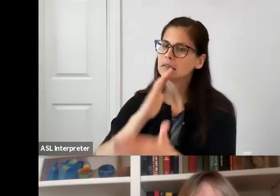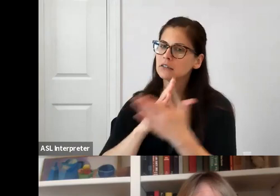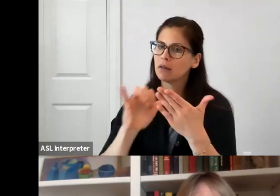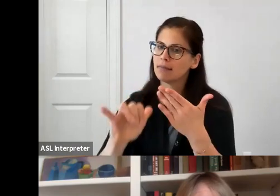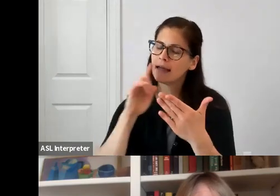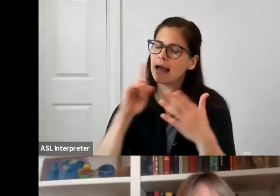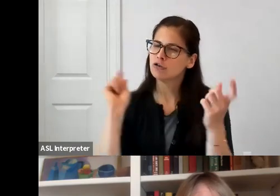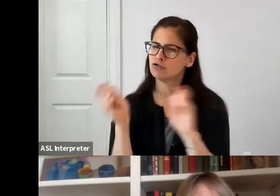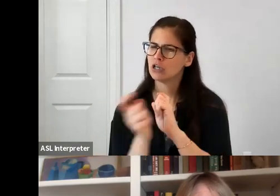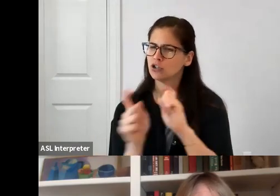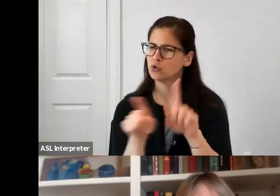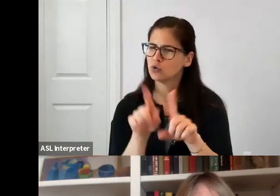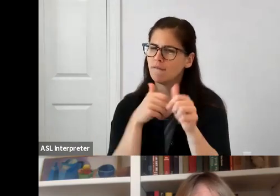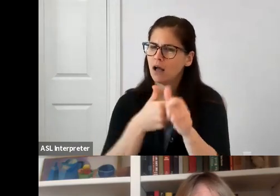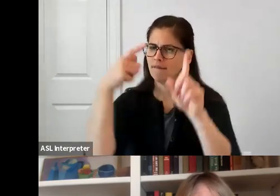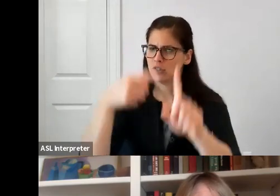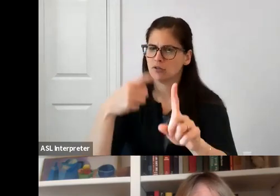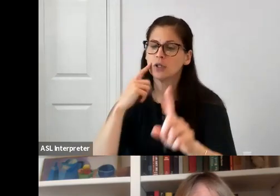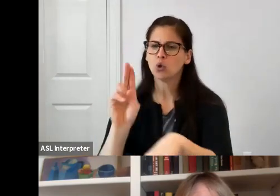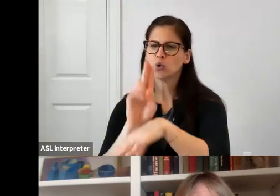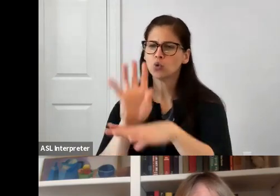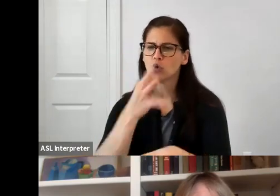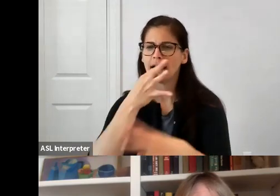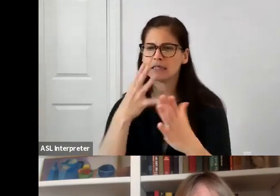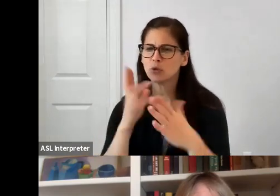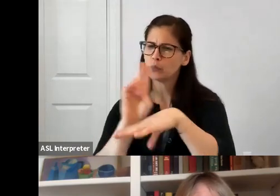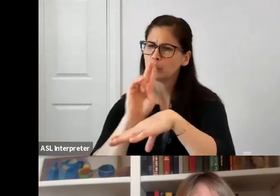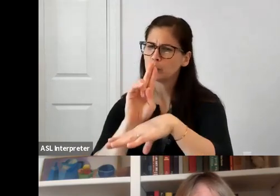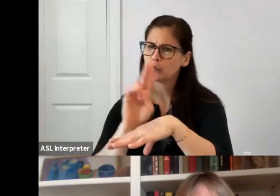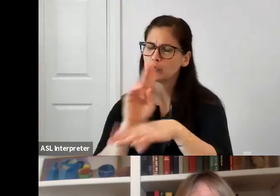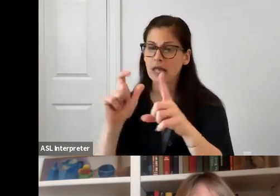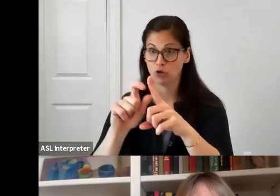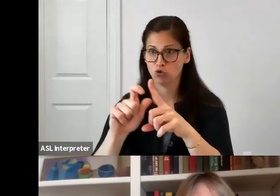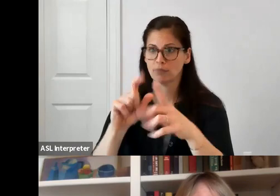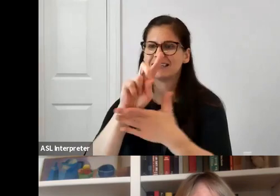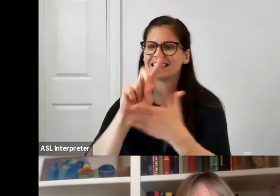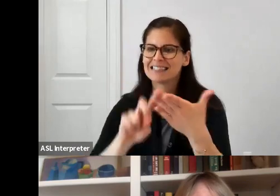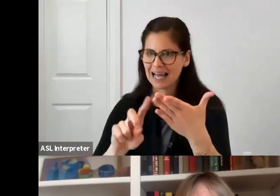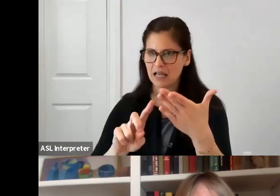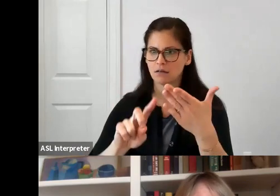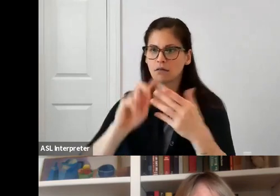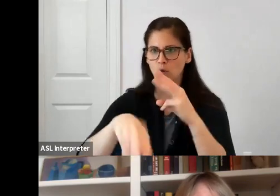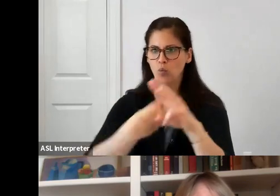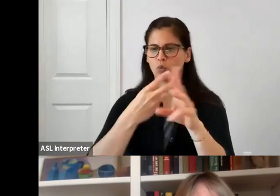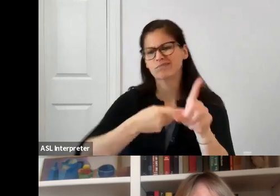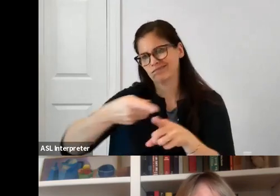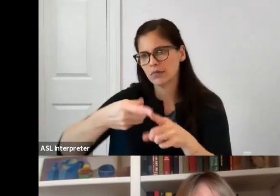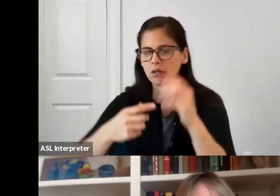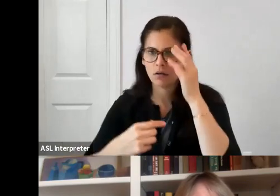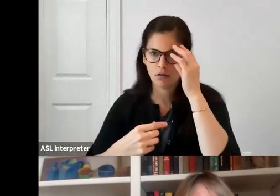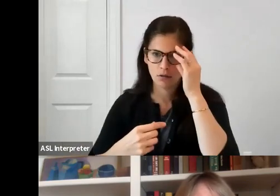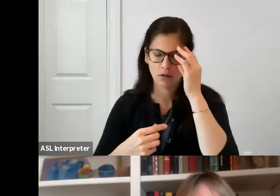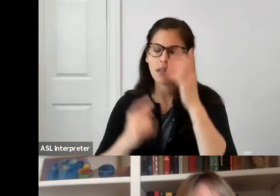vision because, user expert is a term that's used in the design world. The idea of the user